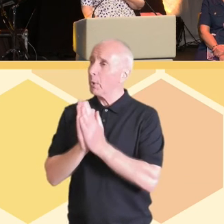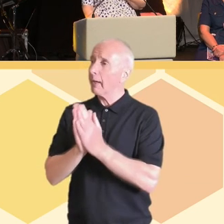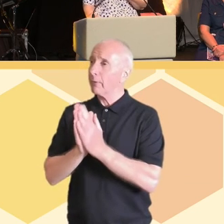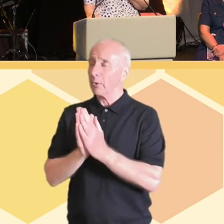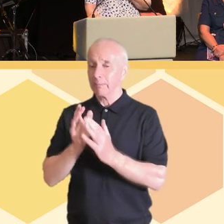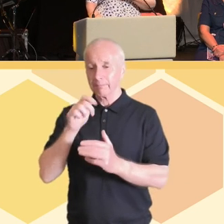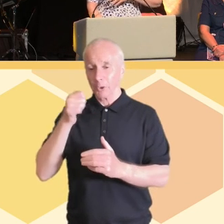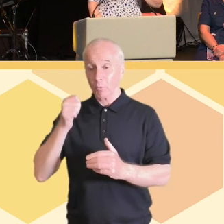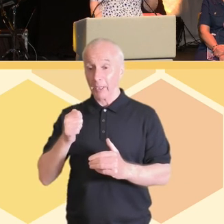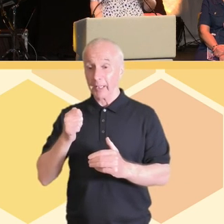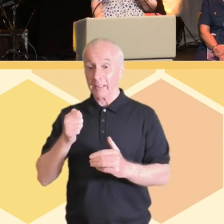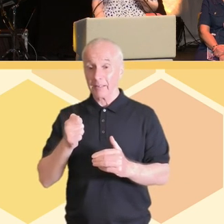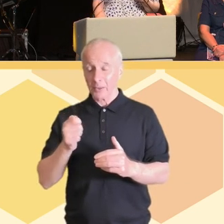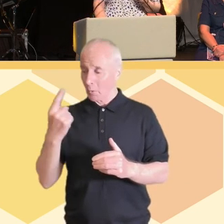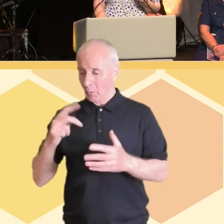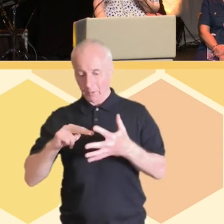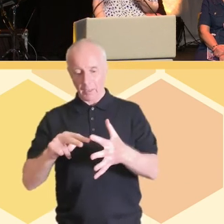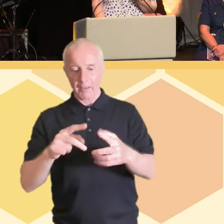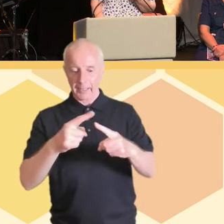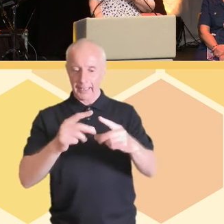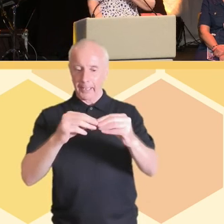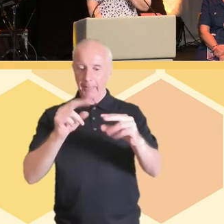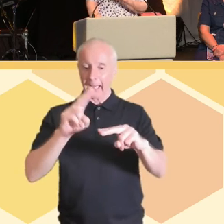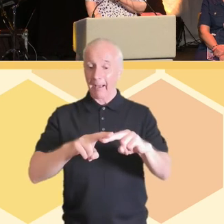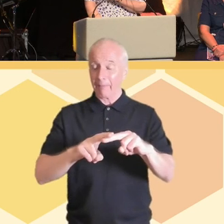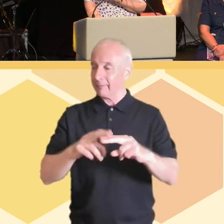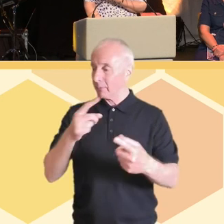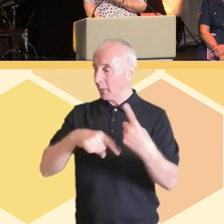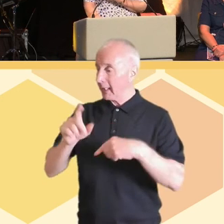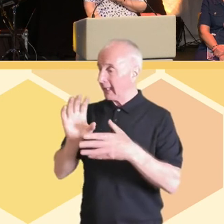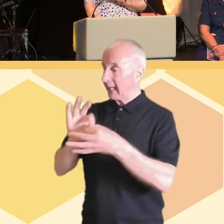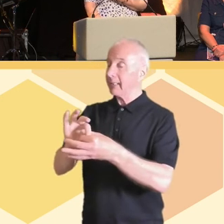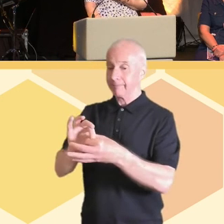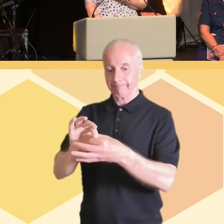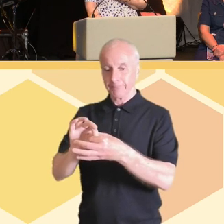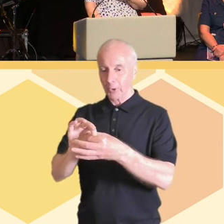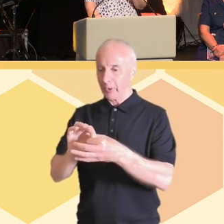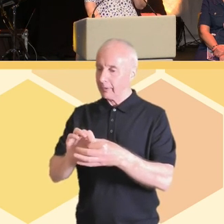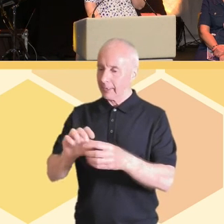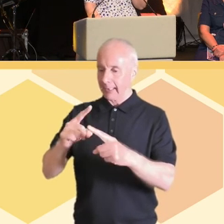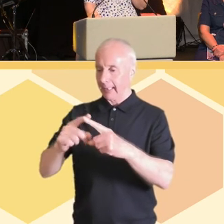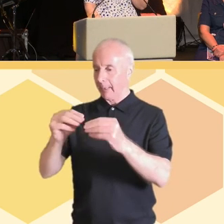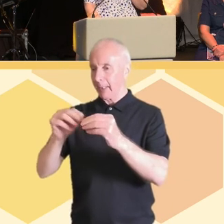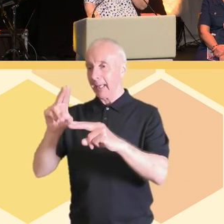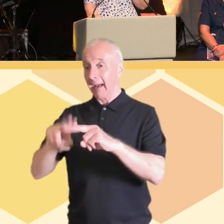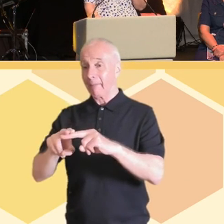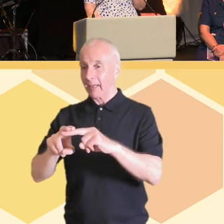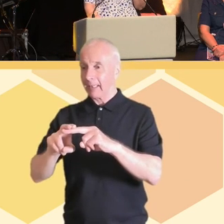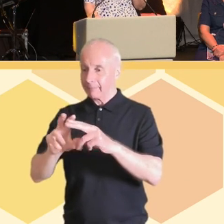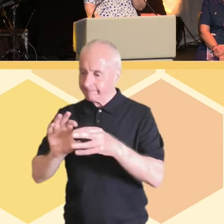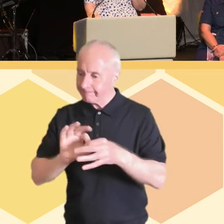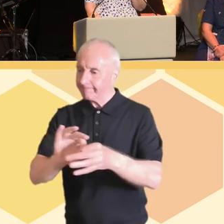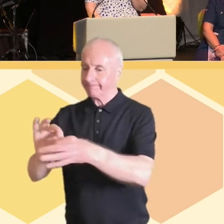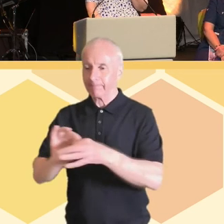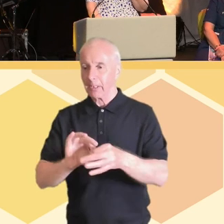by the EBF. We thought we don't need to organise our own prayer meeting. We can join with theirs and partner together. And I tell you, I